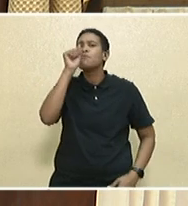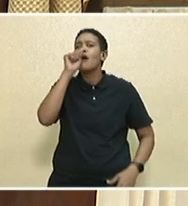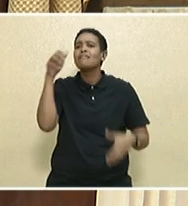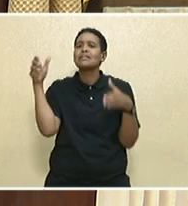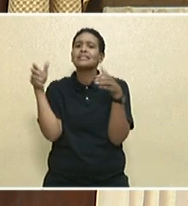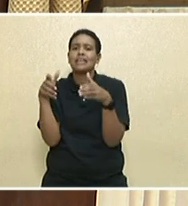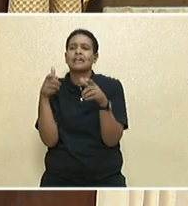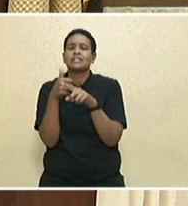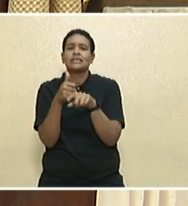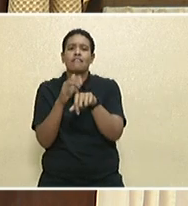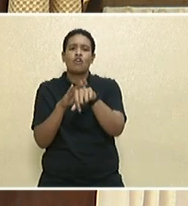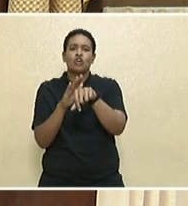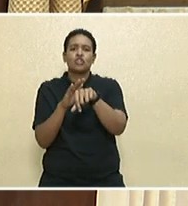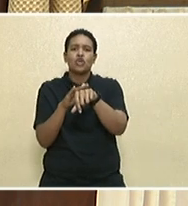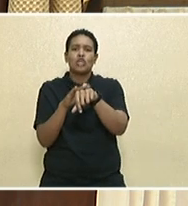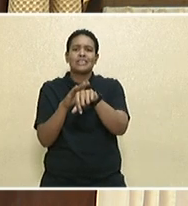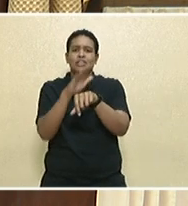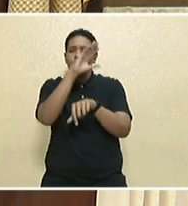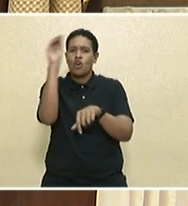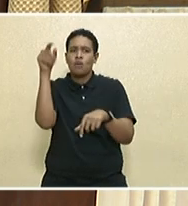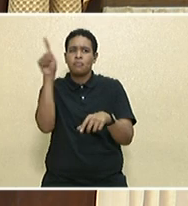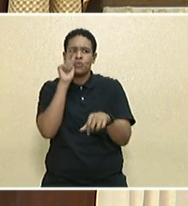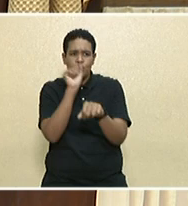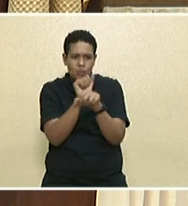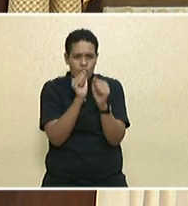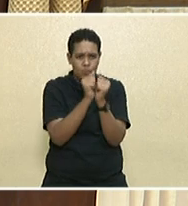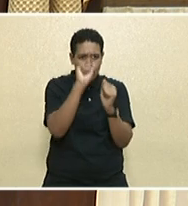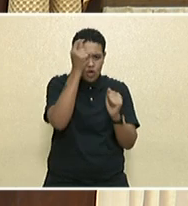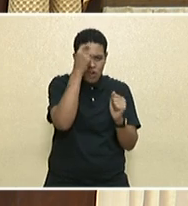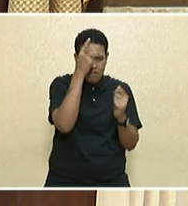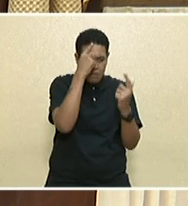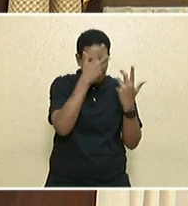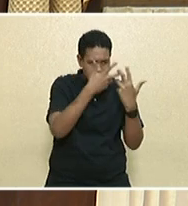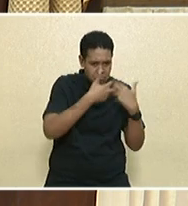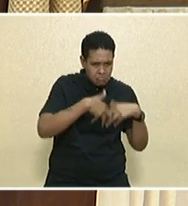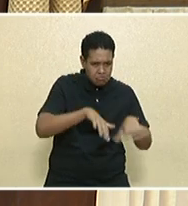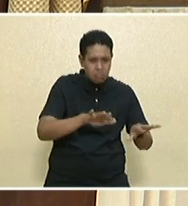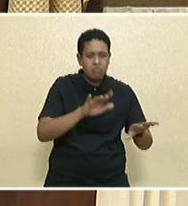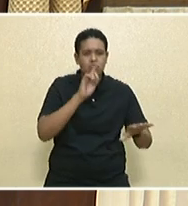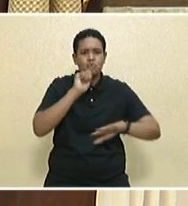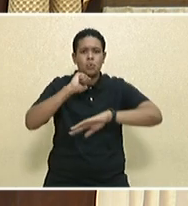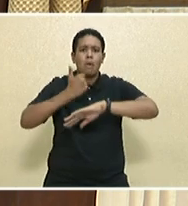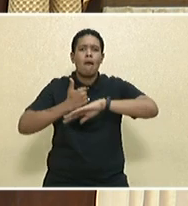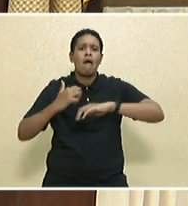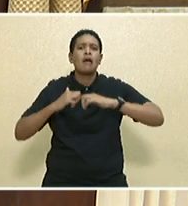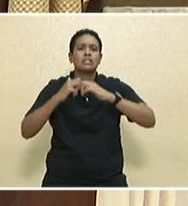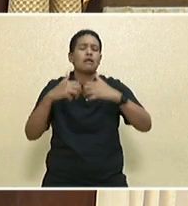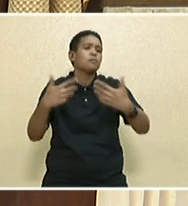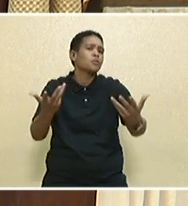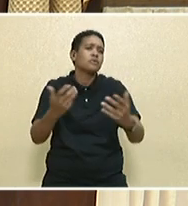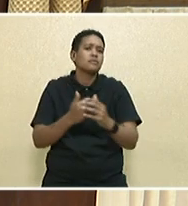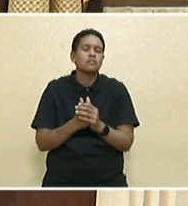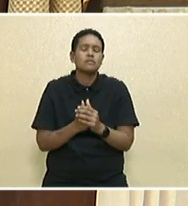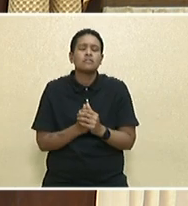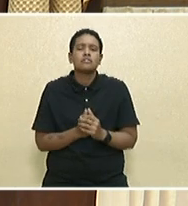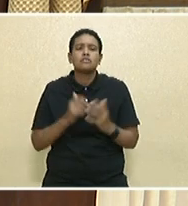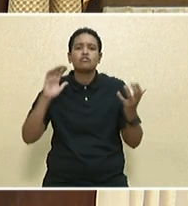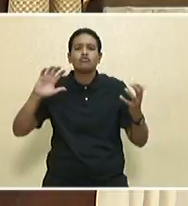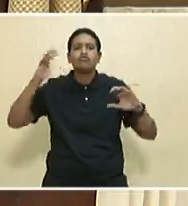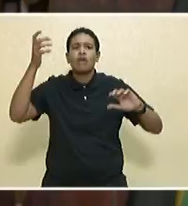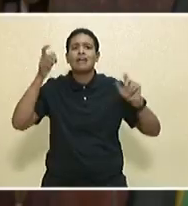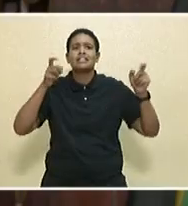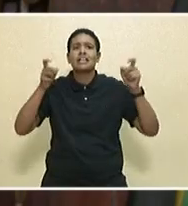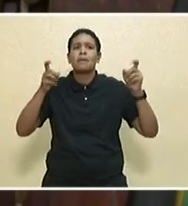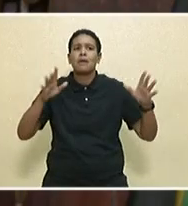sector consulting firm to work with the government to establish a crisis